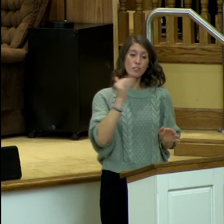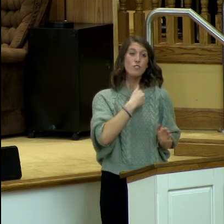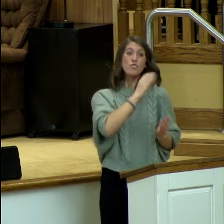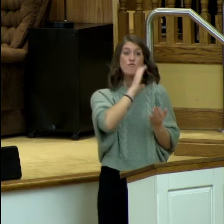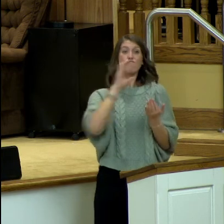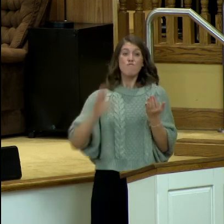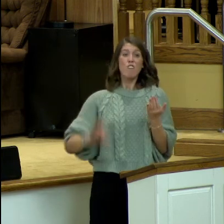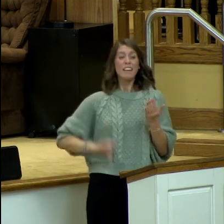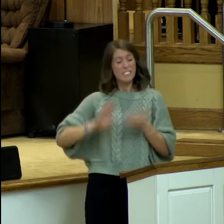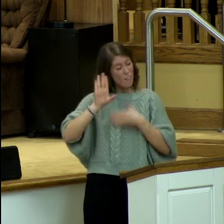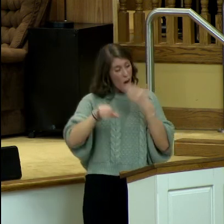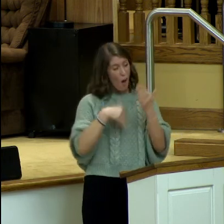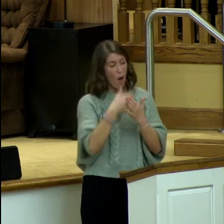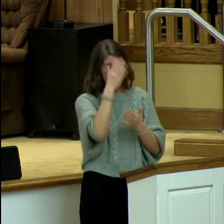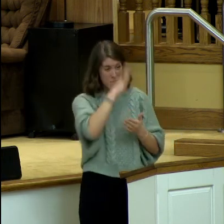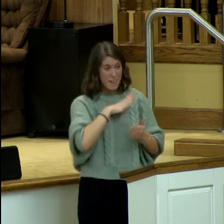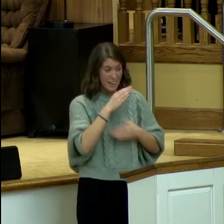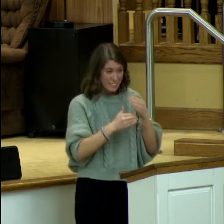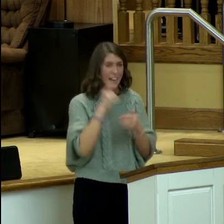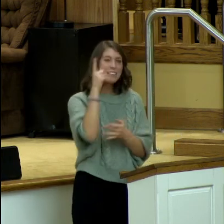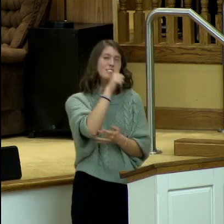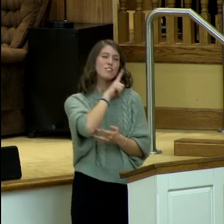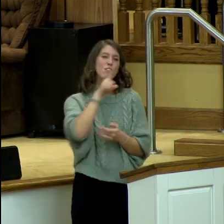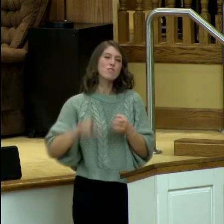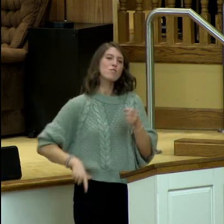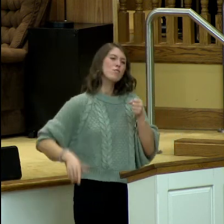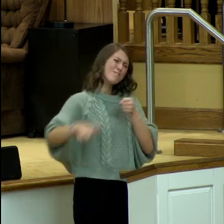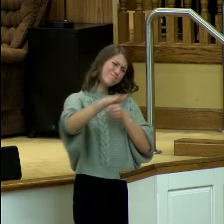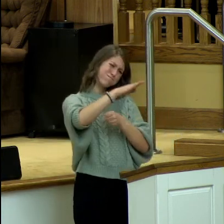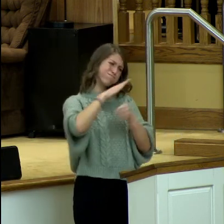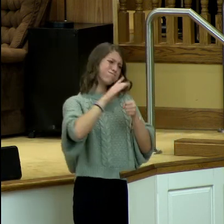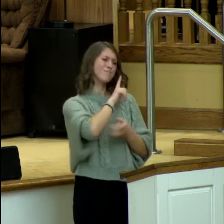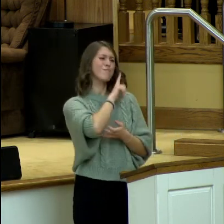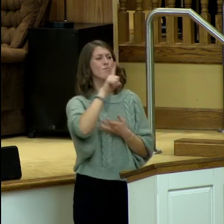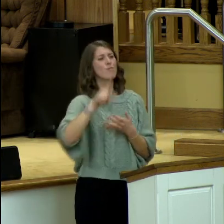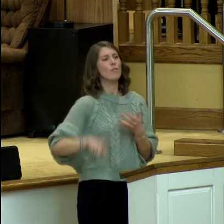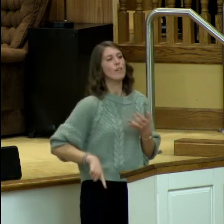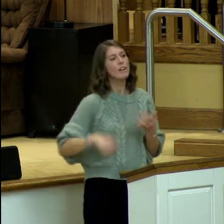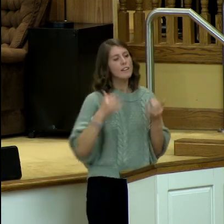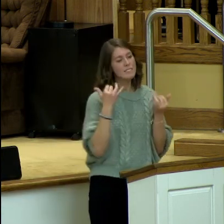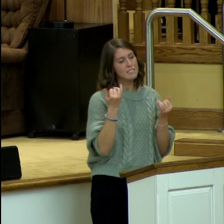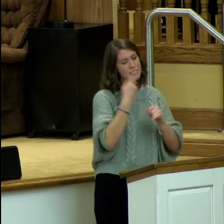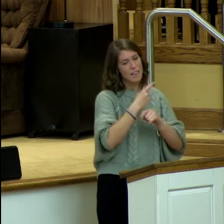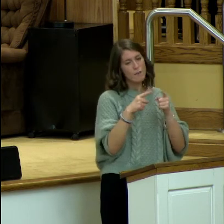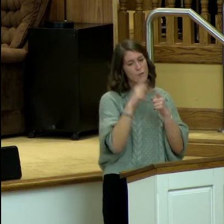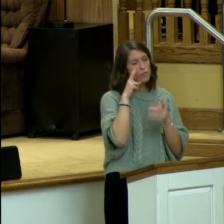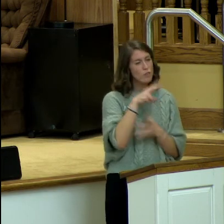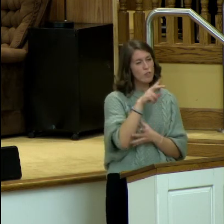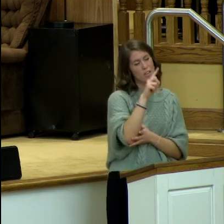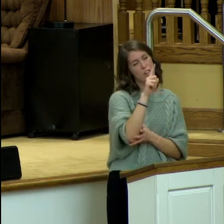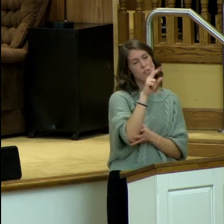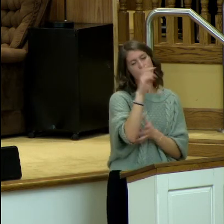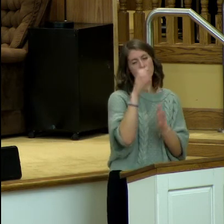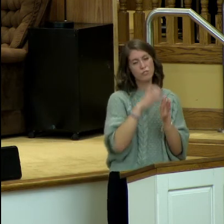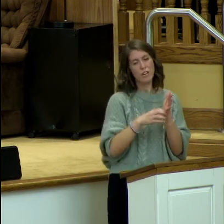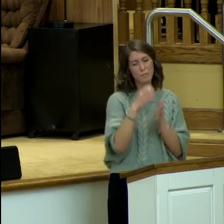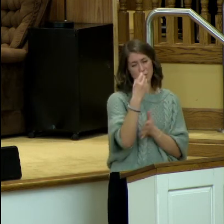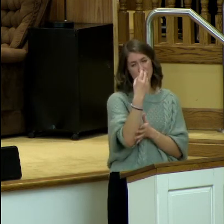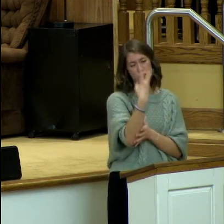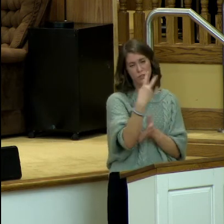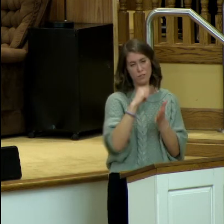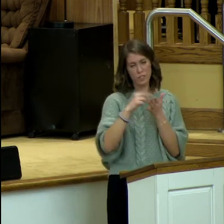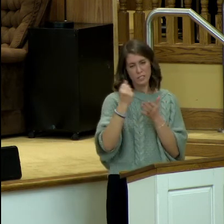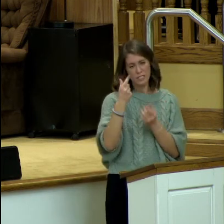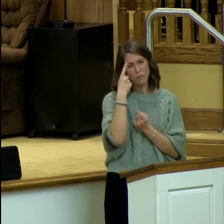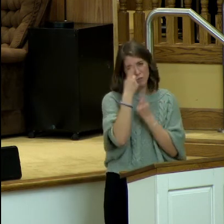all mankind. And He's the Lord of all lords. And so today when you look at Luke chapter 2 verse 11, and you begin to